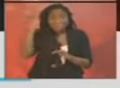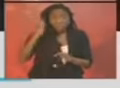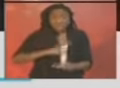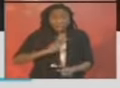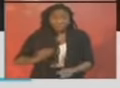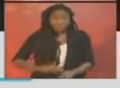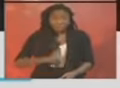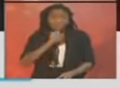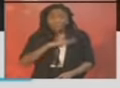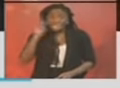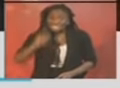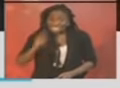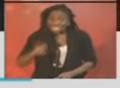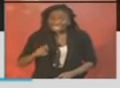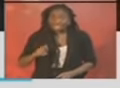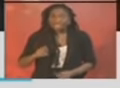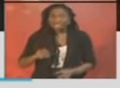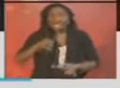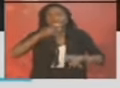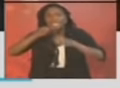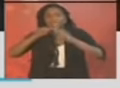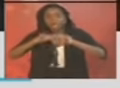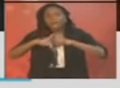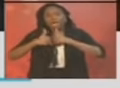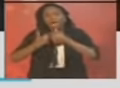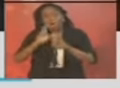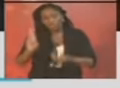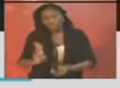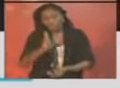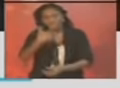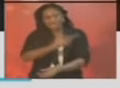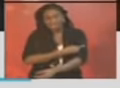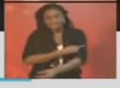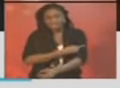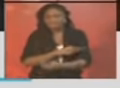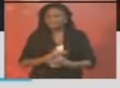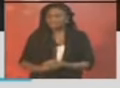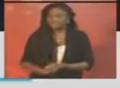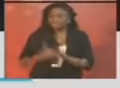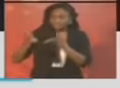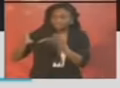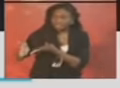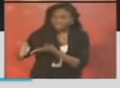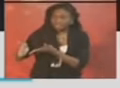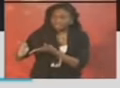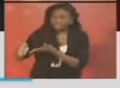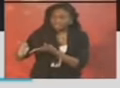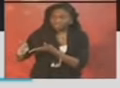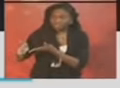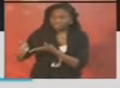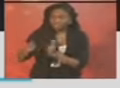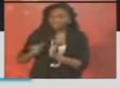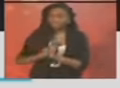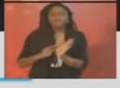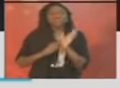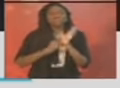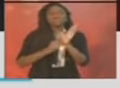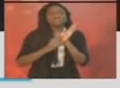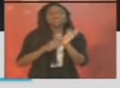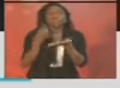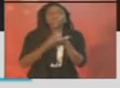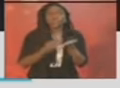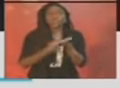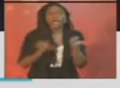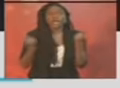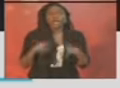slide, please? So on the first slide, I actually have a graph of what occurred in Trinidad and Tobago in the